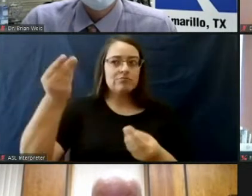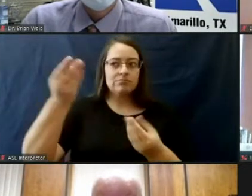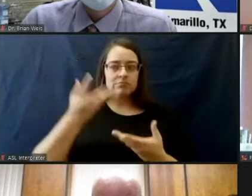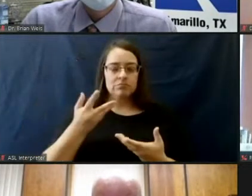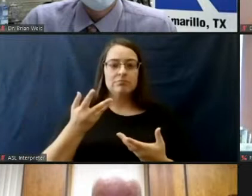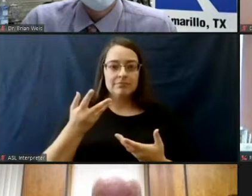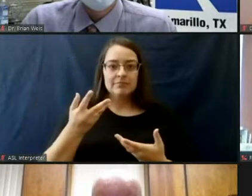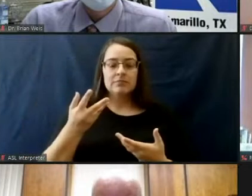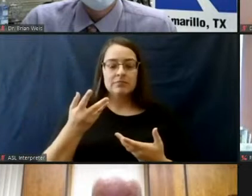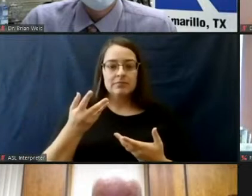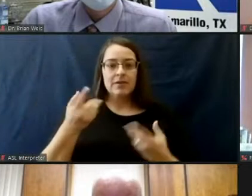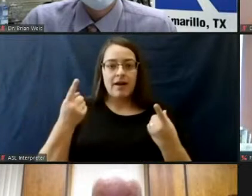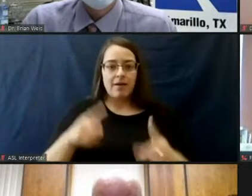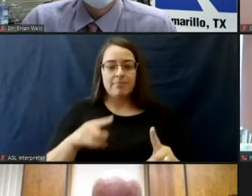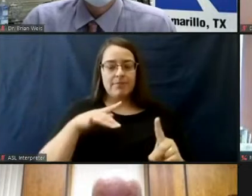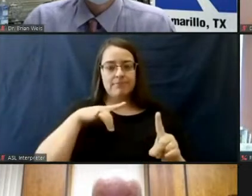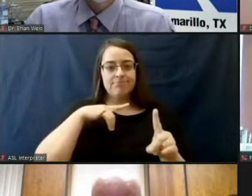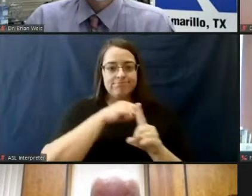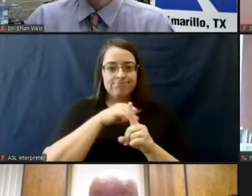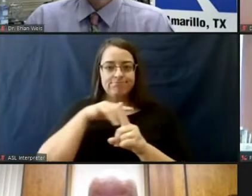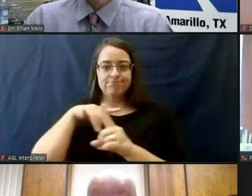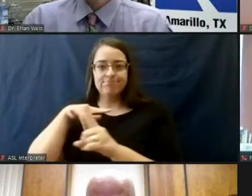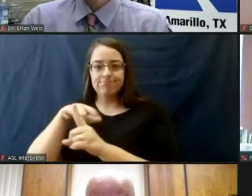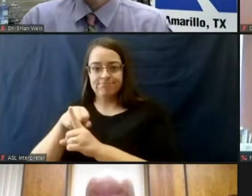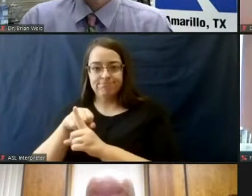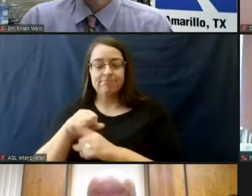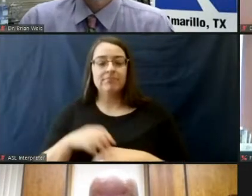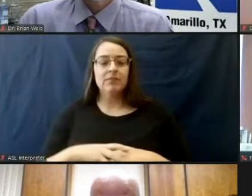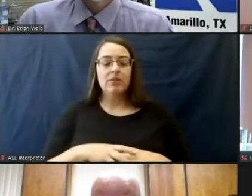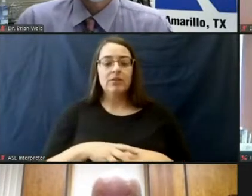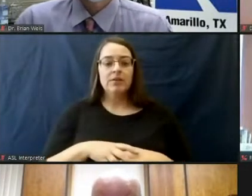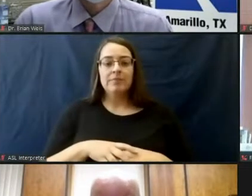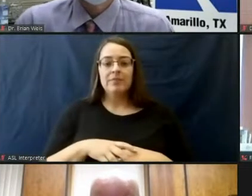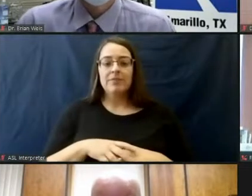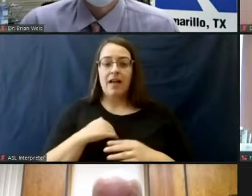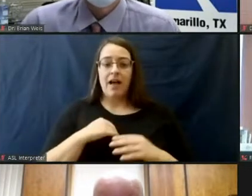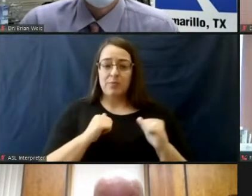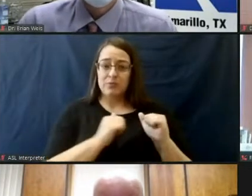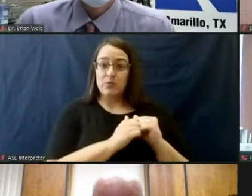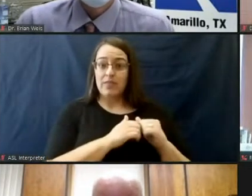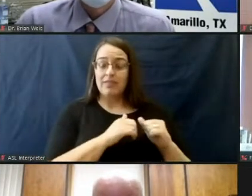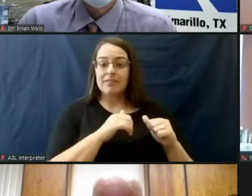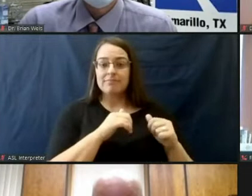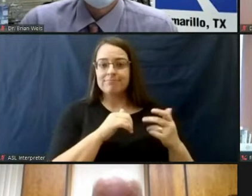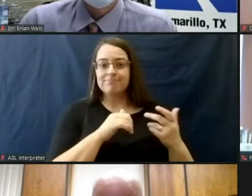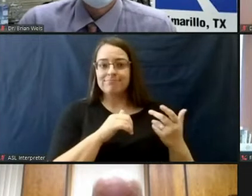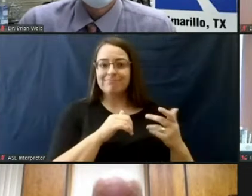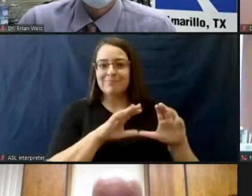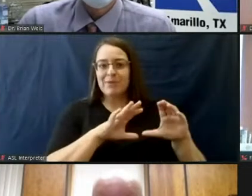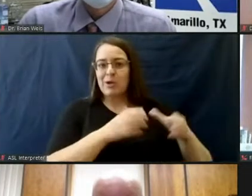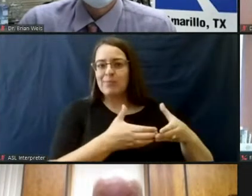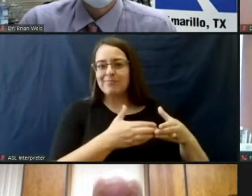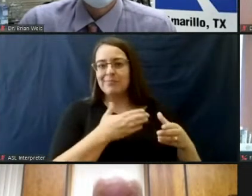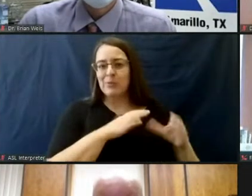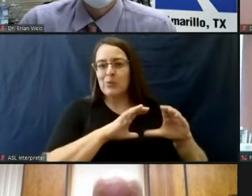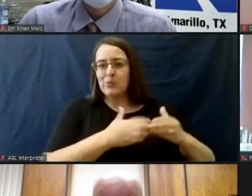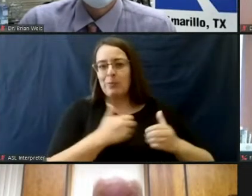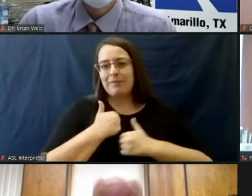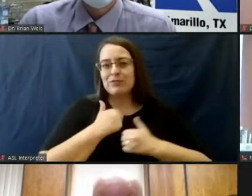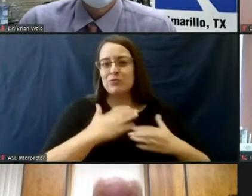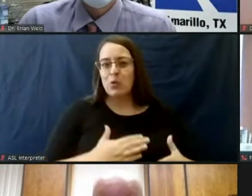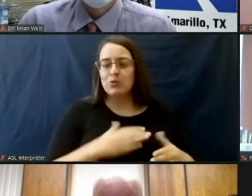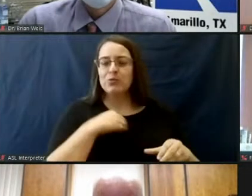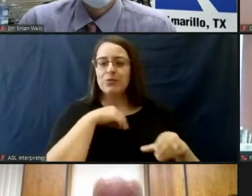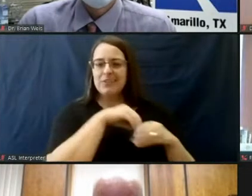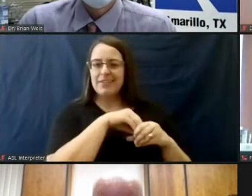when those events occurred. And for me, I was with a infantry brigade unit, and we were in one of